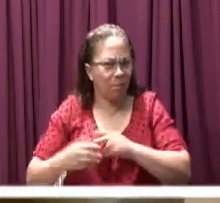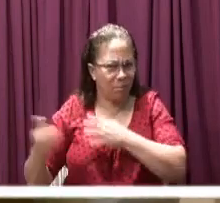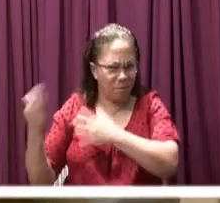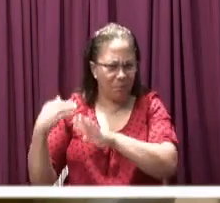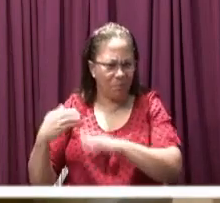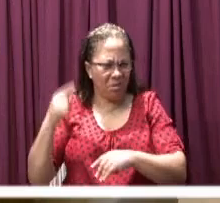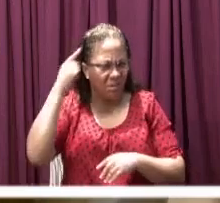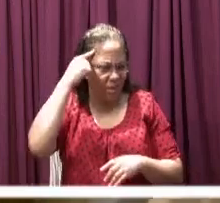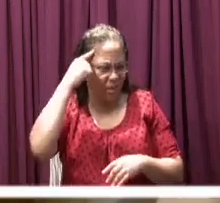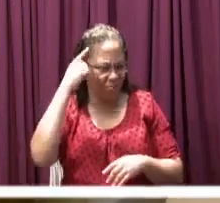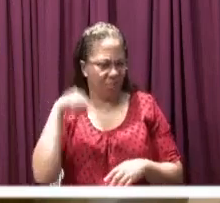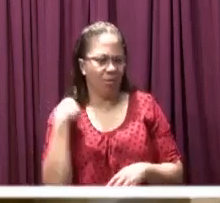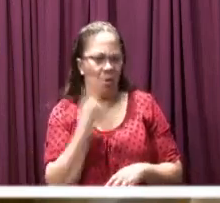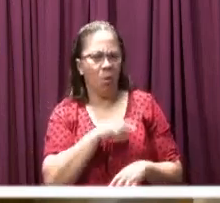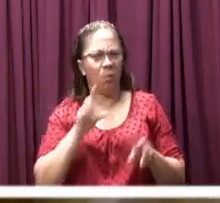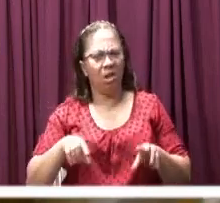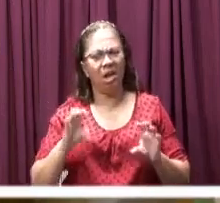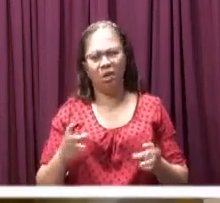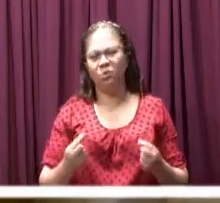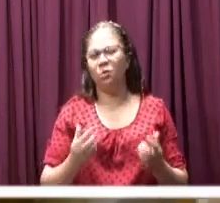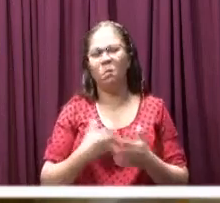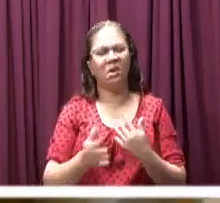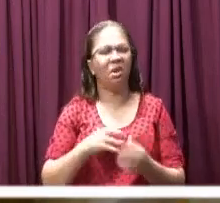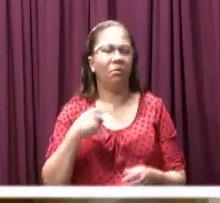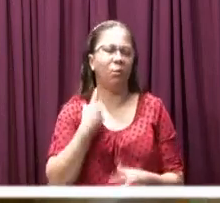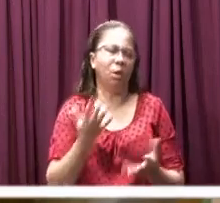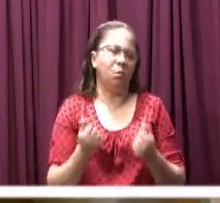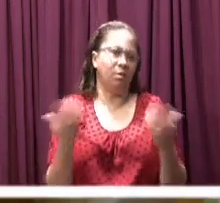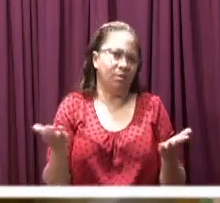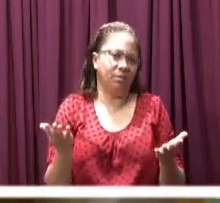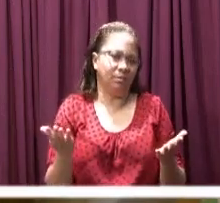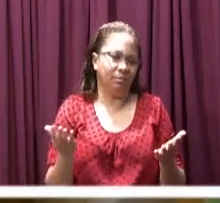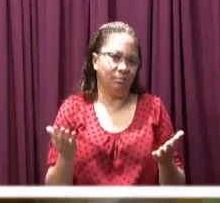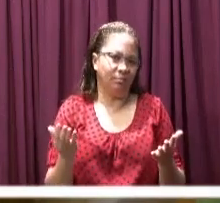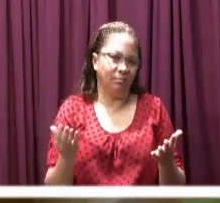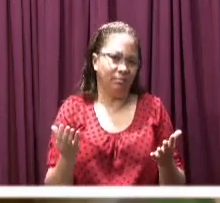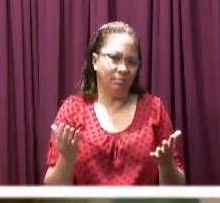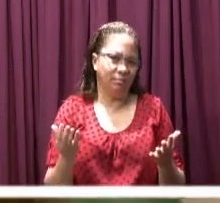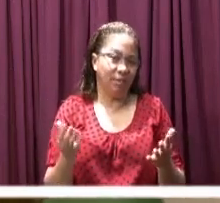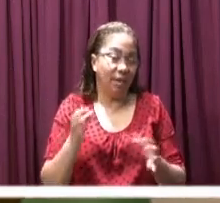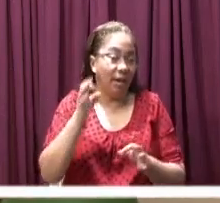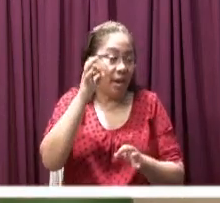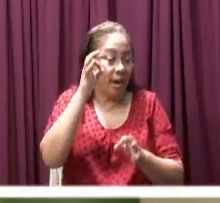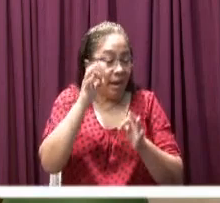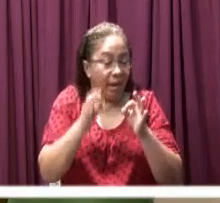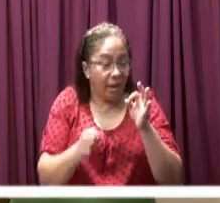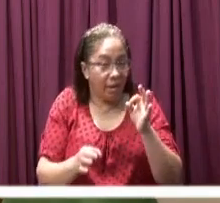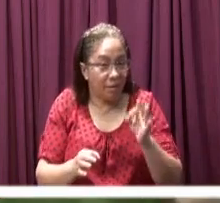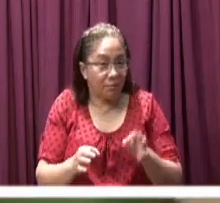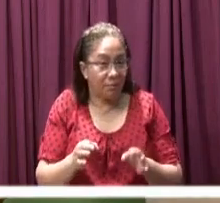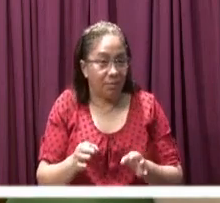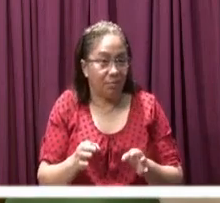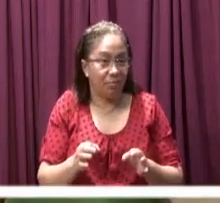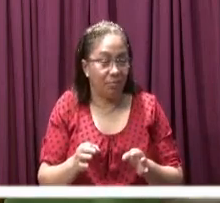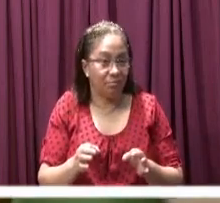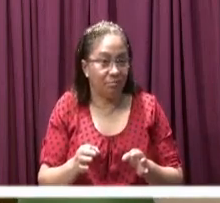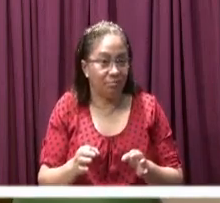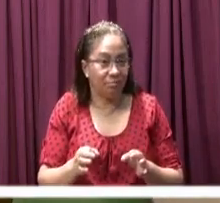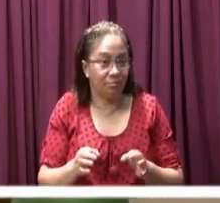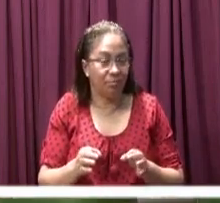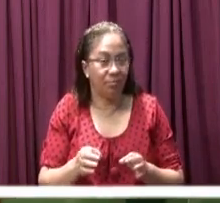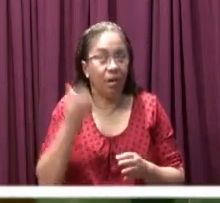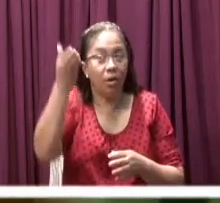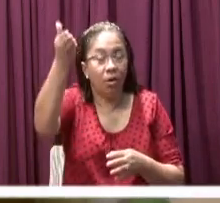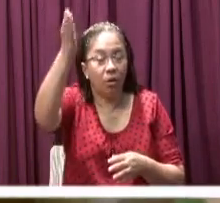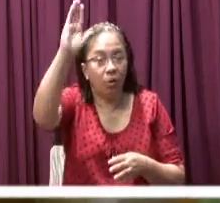now? The if, that if-in, coming back again, you know. Because the call to